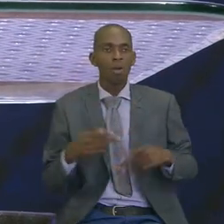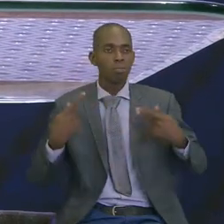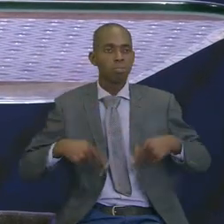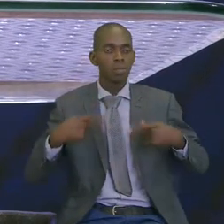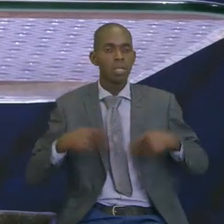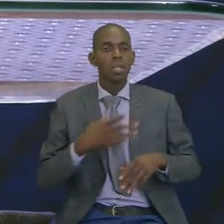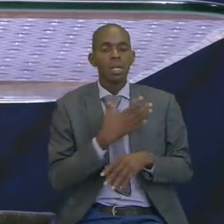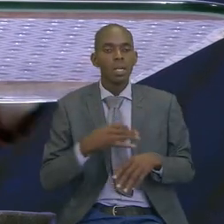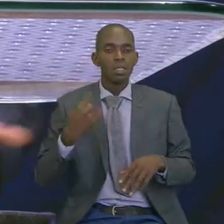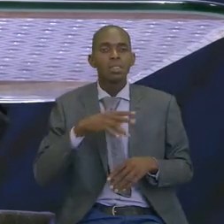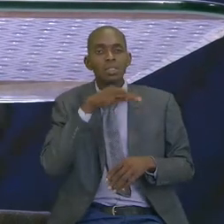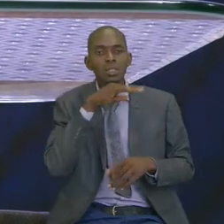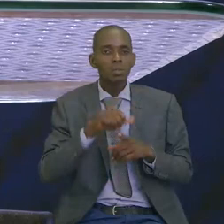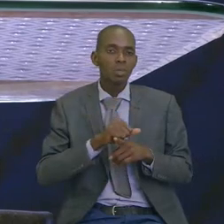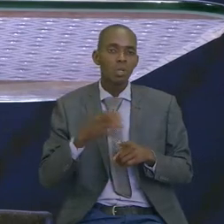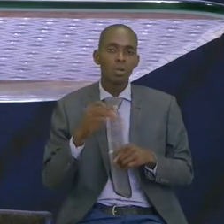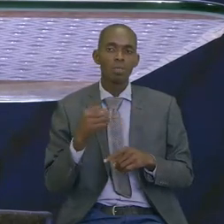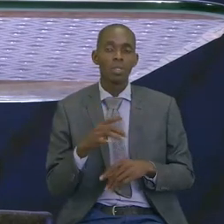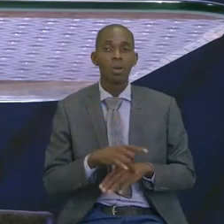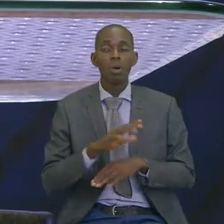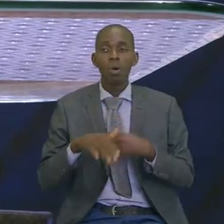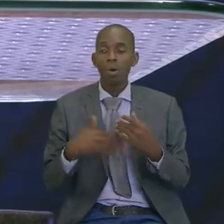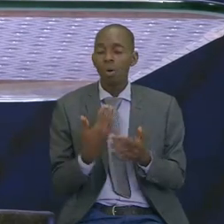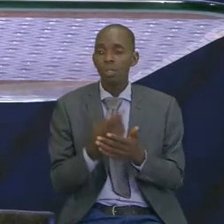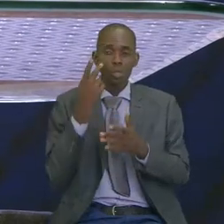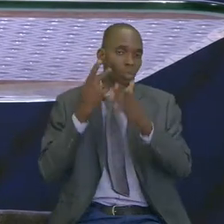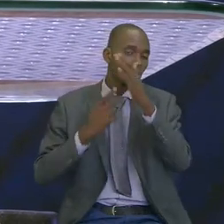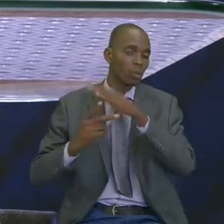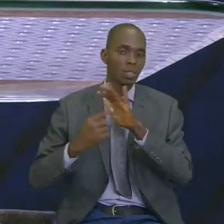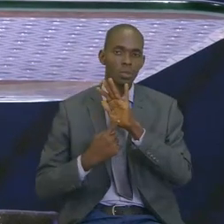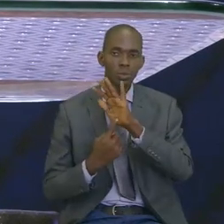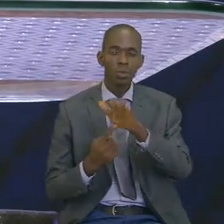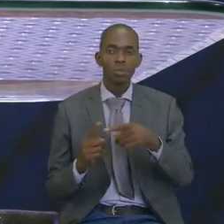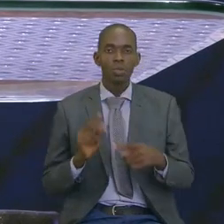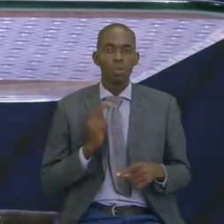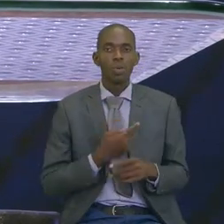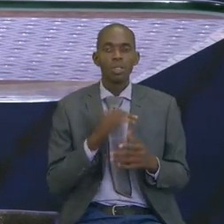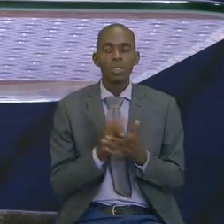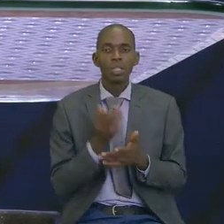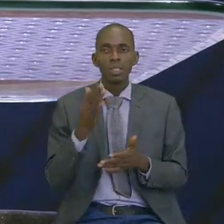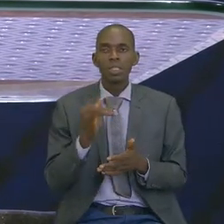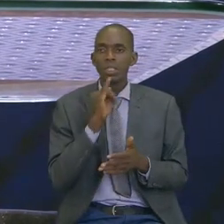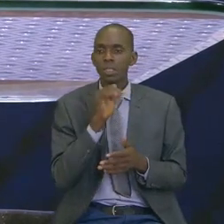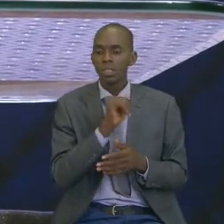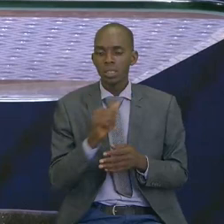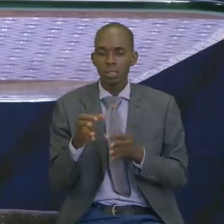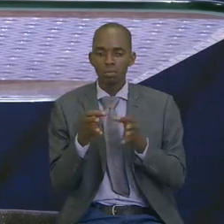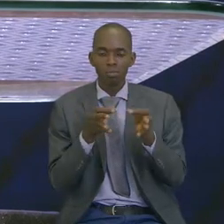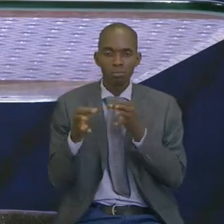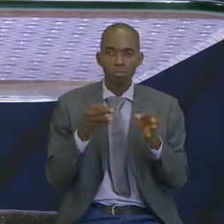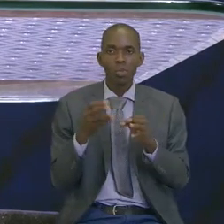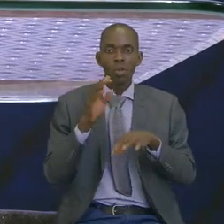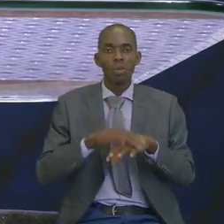earth. All the prophets declare unto us that there is the description of that lost dream, of